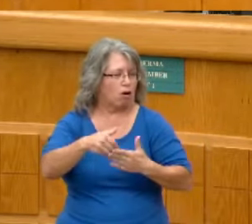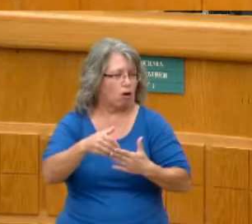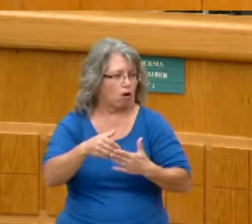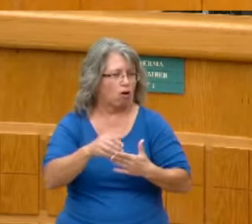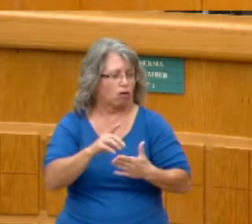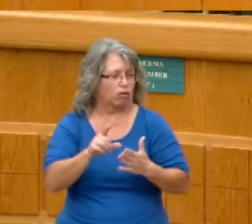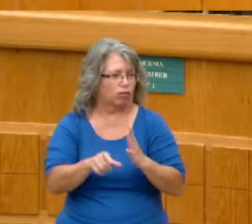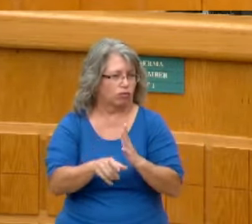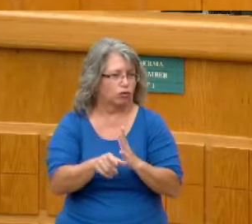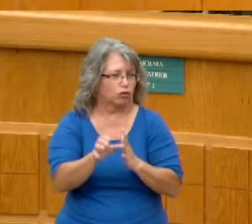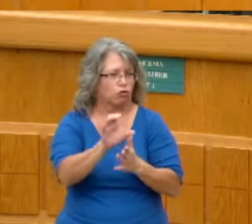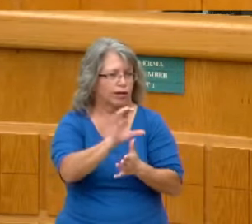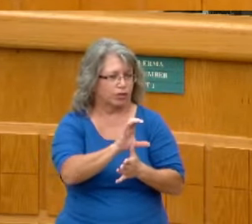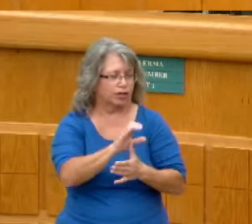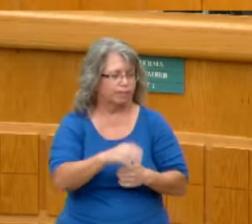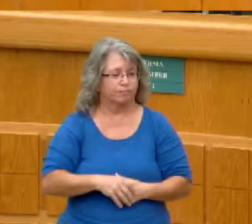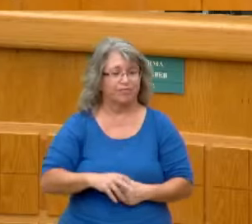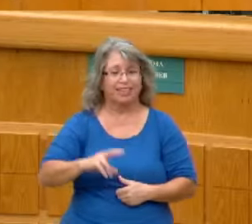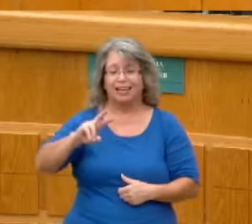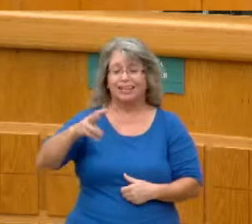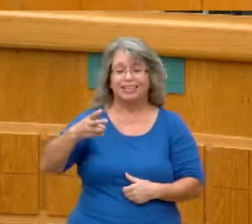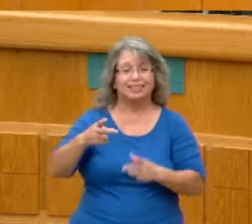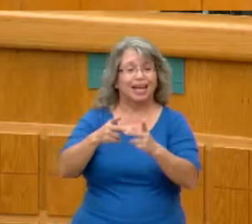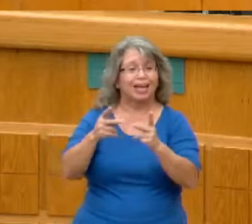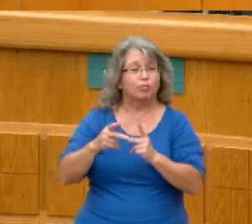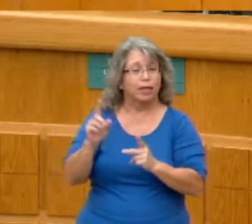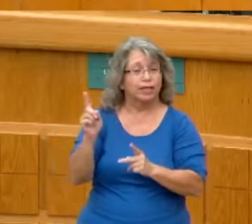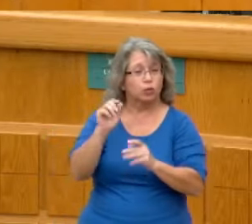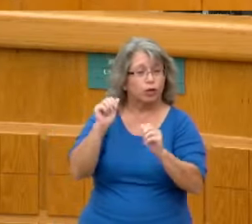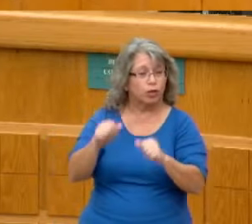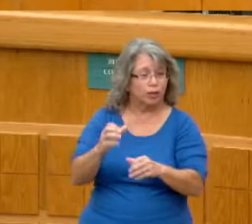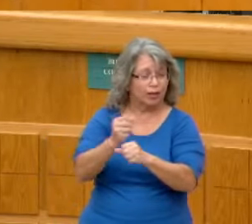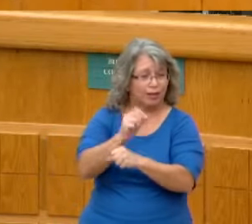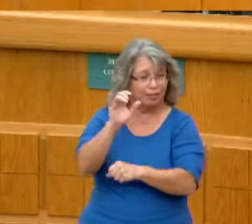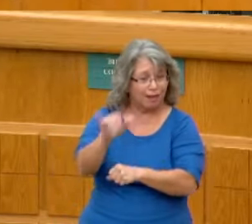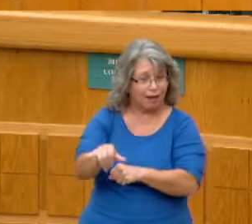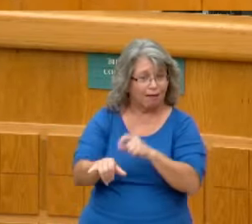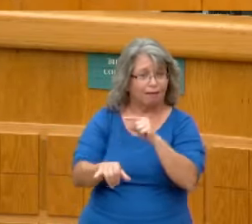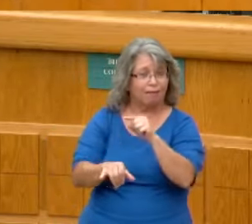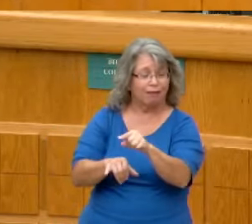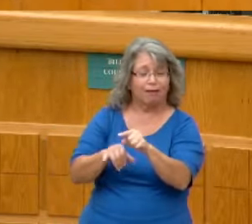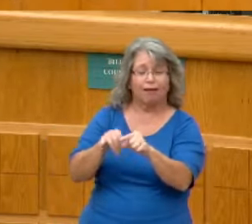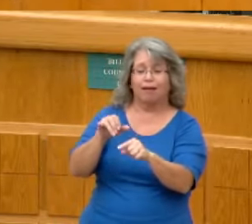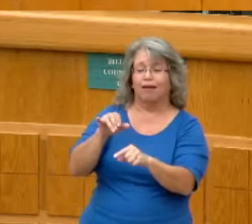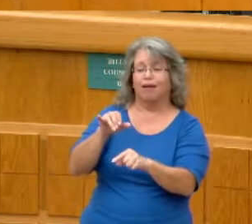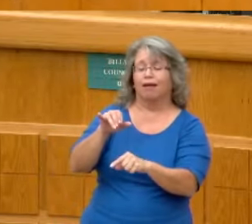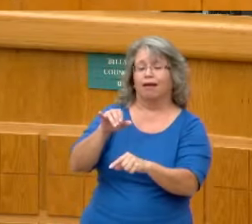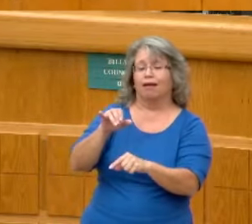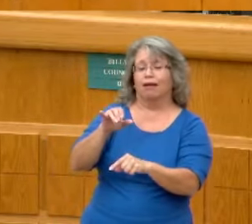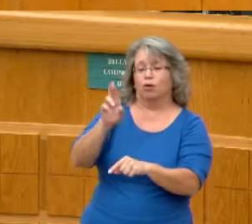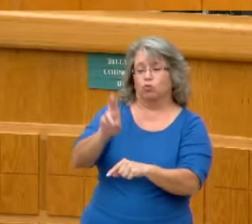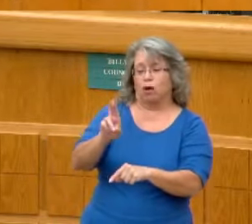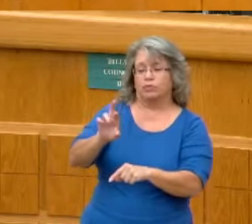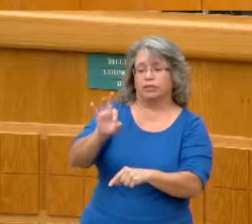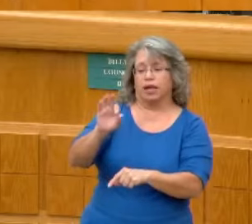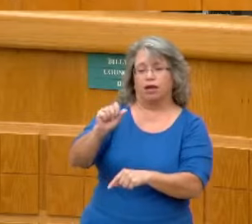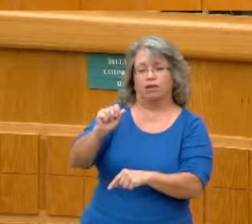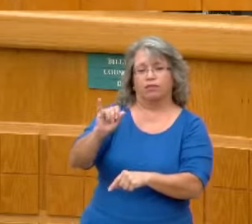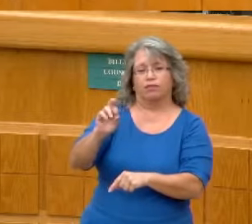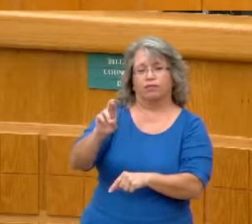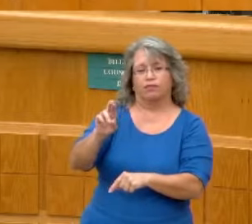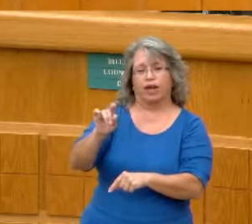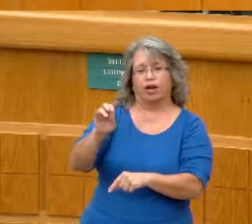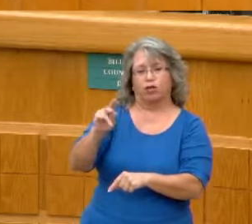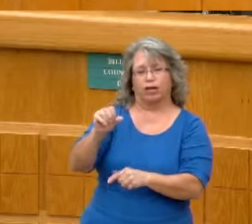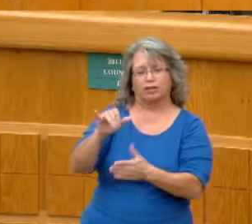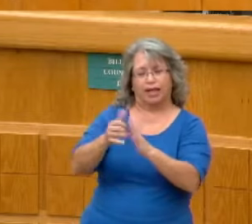is at the Richard Borcher Fairgrounds, and this is for the Regeneron Infusion Center. And it's a state-run facility, and their hours are